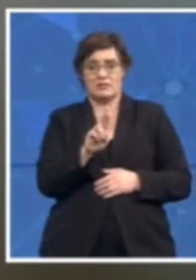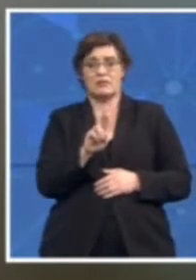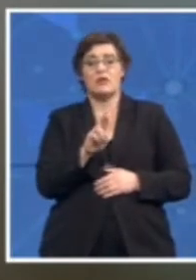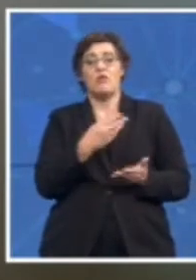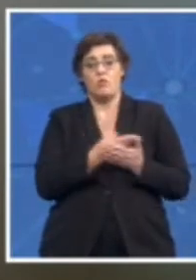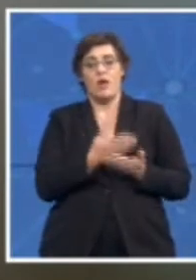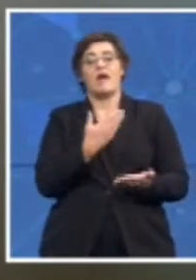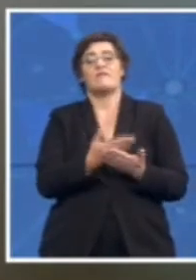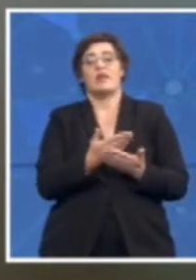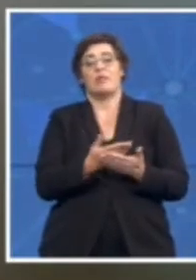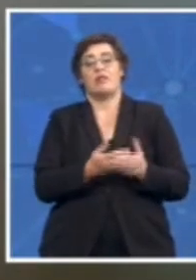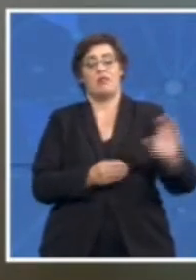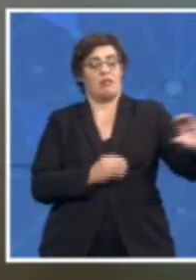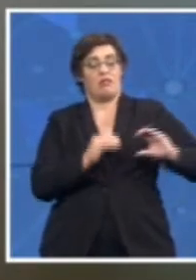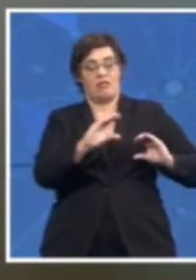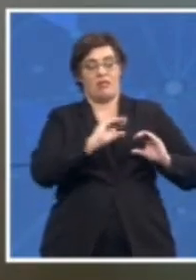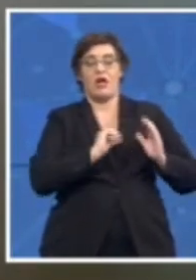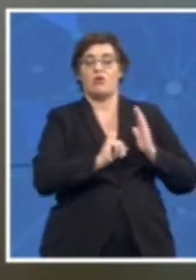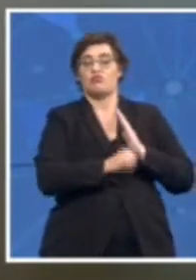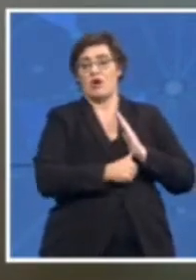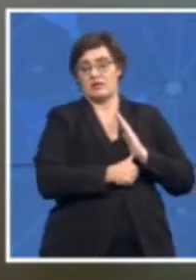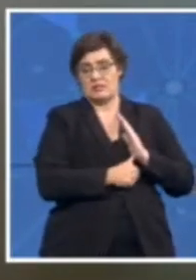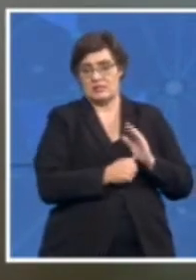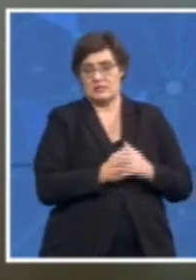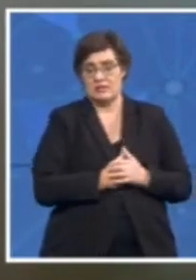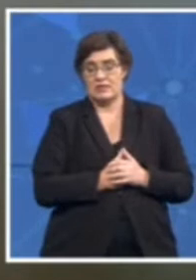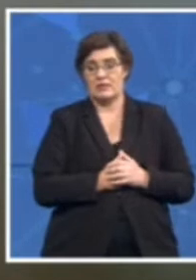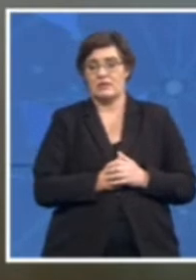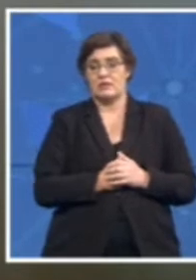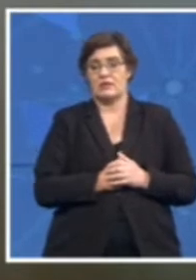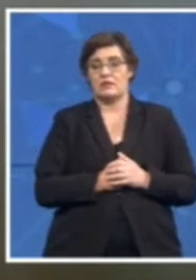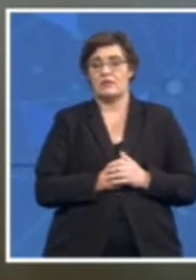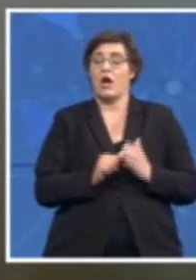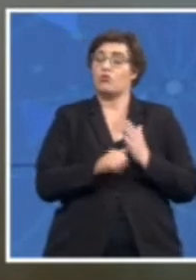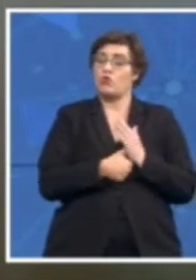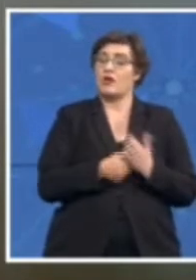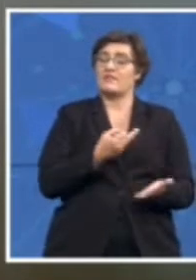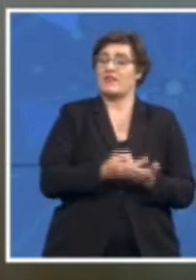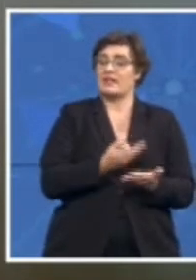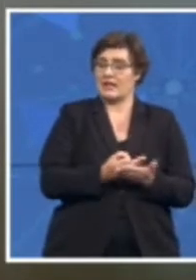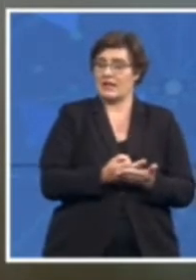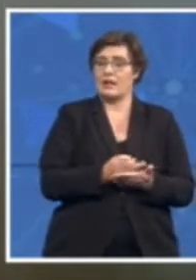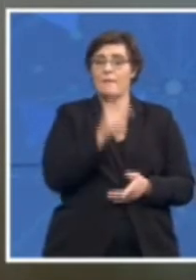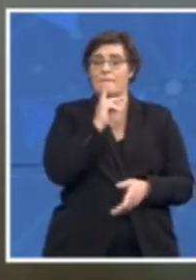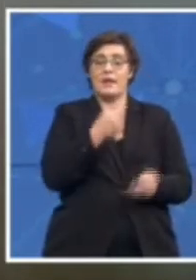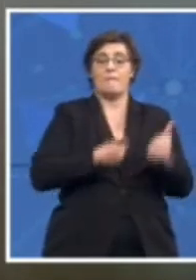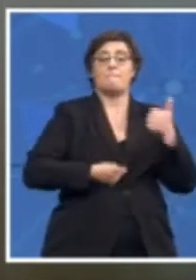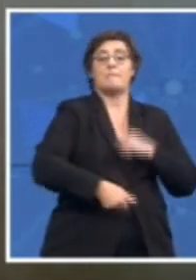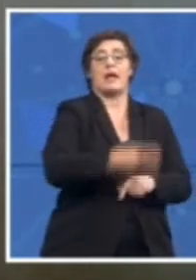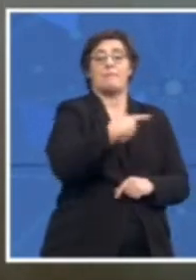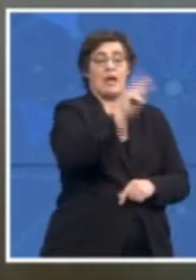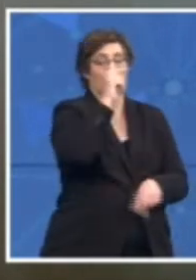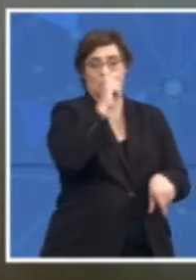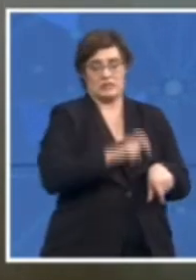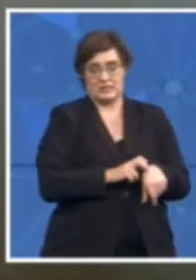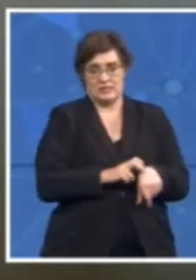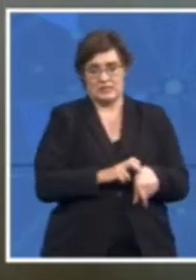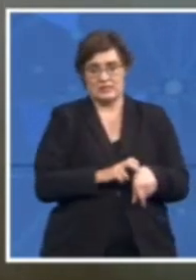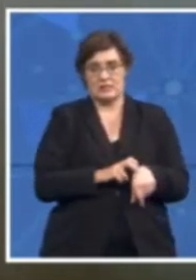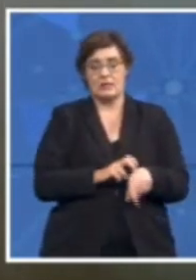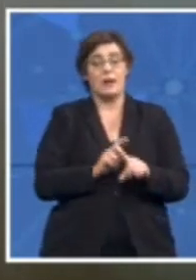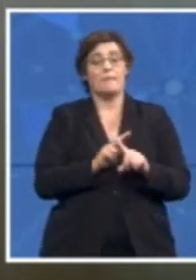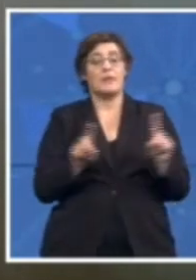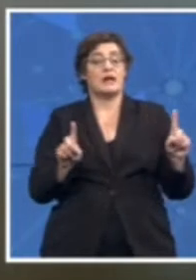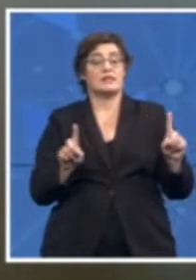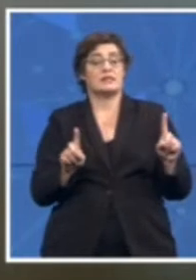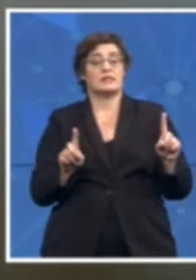basis. Grant funding, of course, means that we don't need to repay it, but ultimately we cannot invest